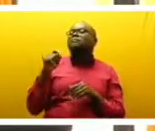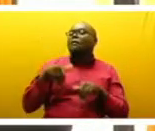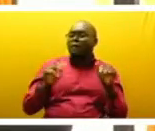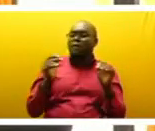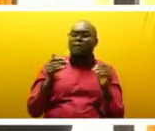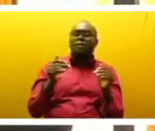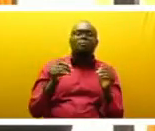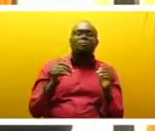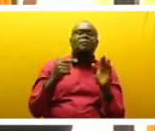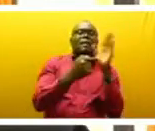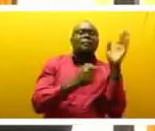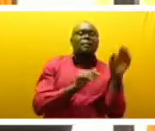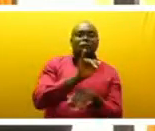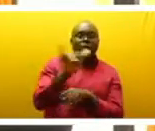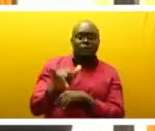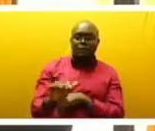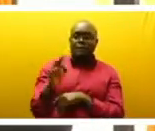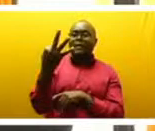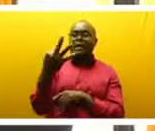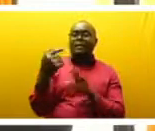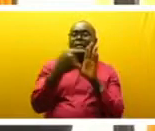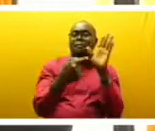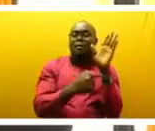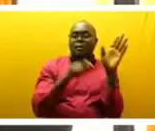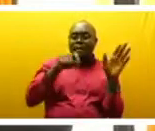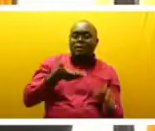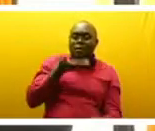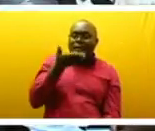cases. The third point that I wish to respond to